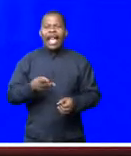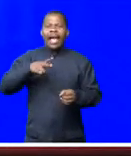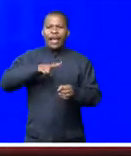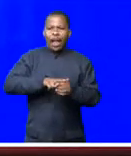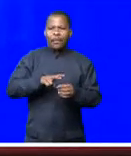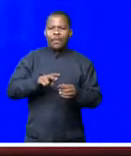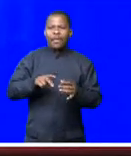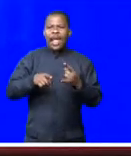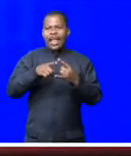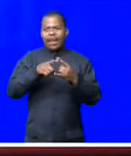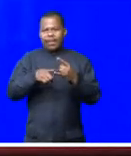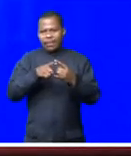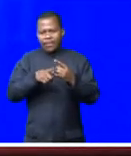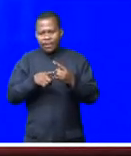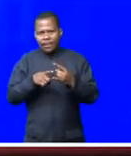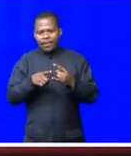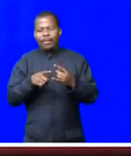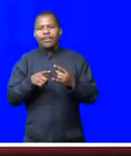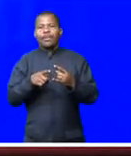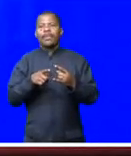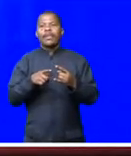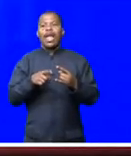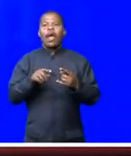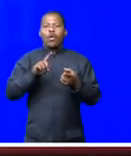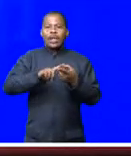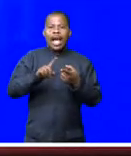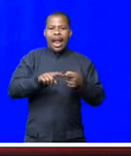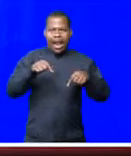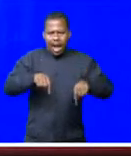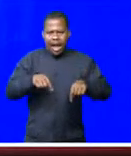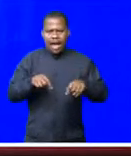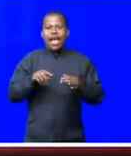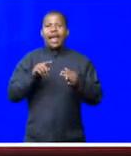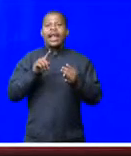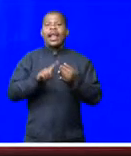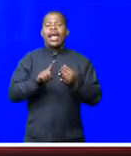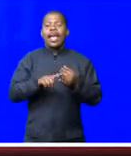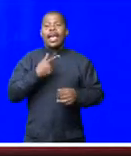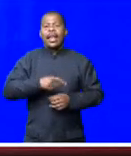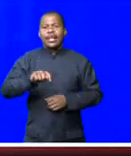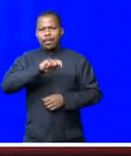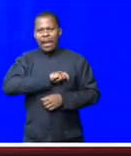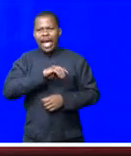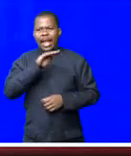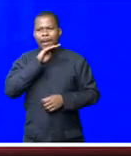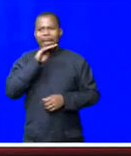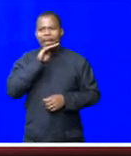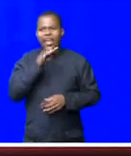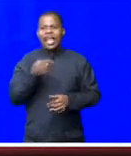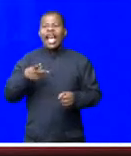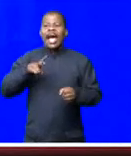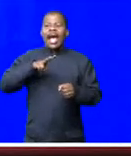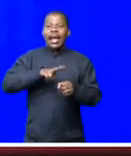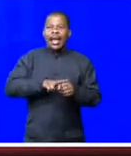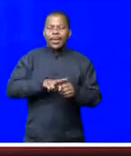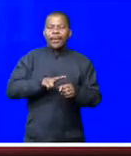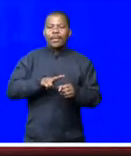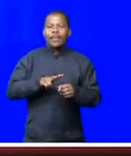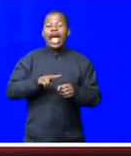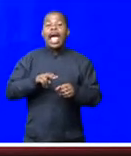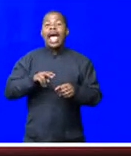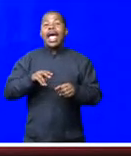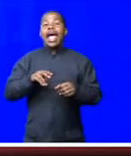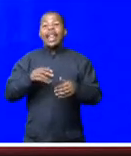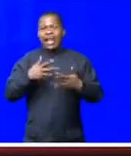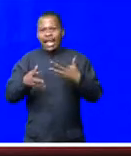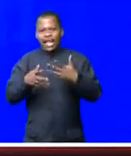between playing in Spain and playing here is in Spain, it's more technical, more of what you do off the ball than when you have the ball.